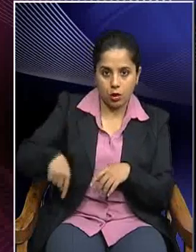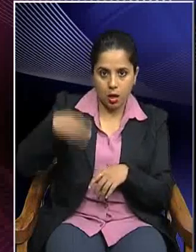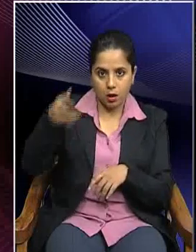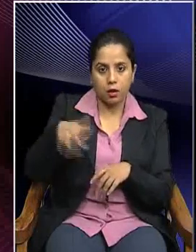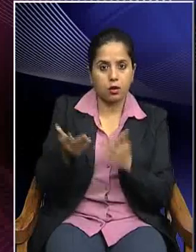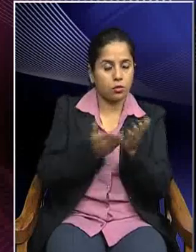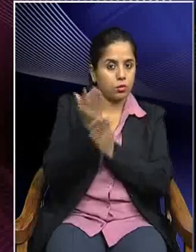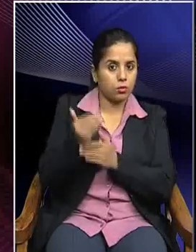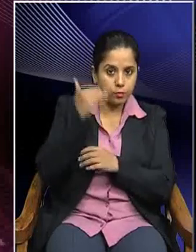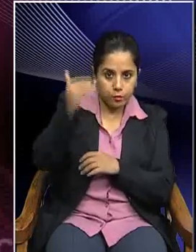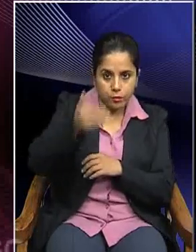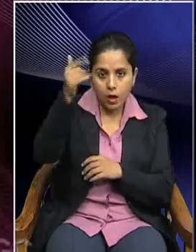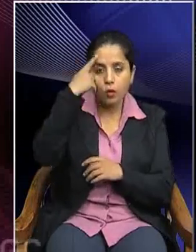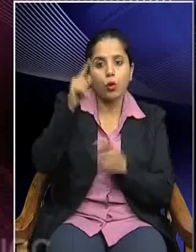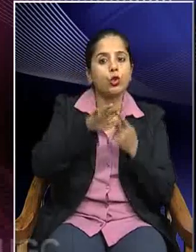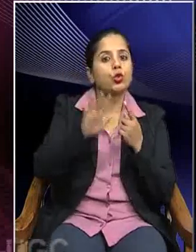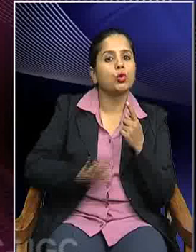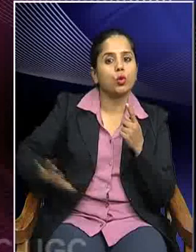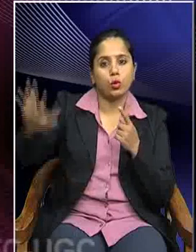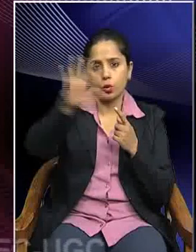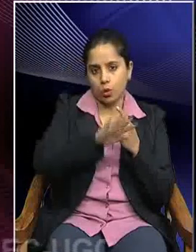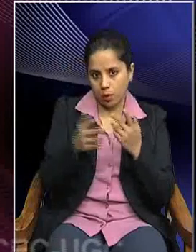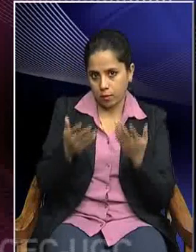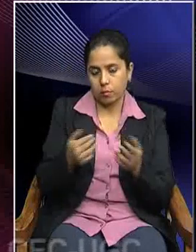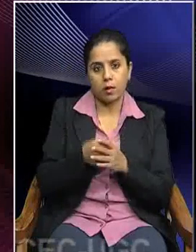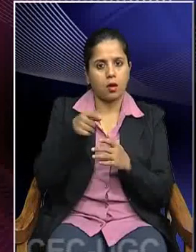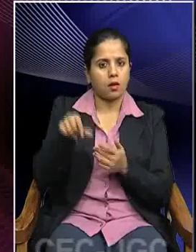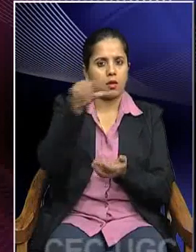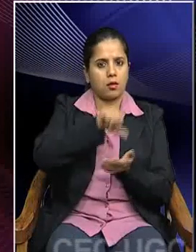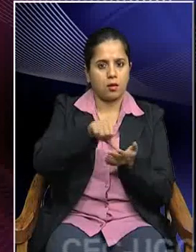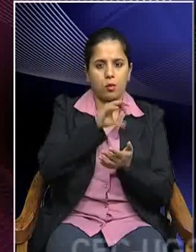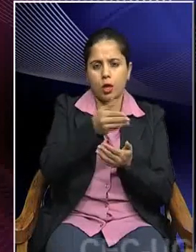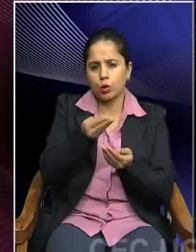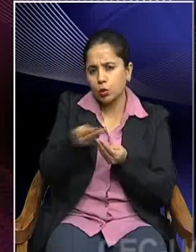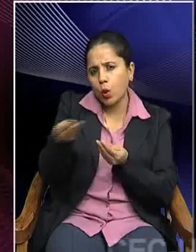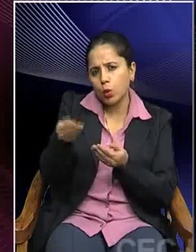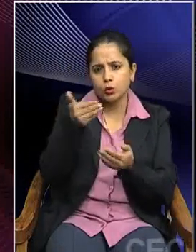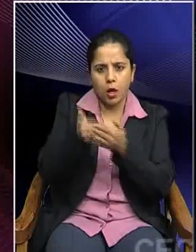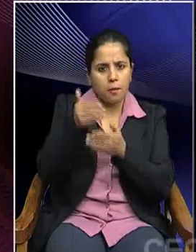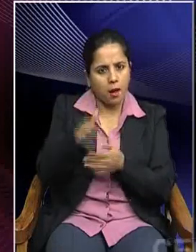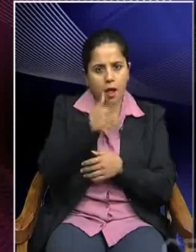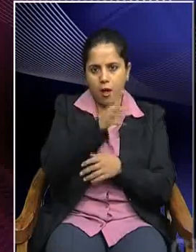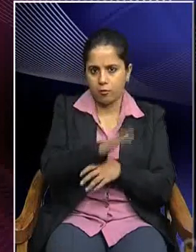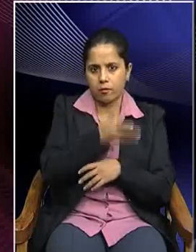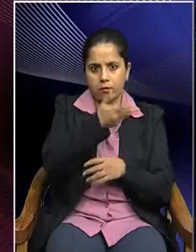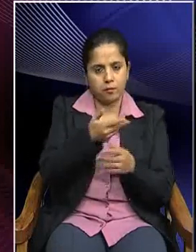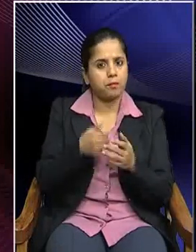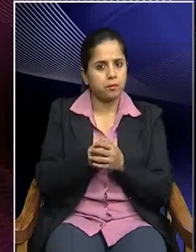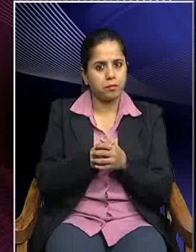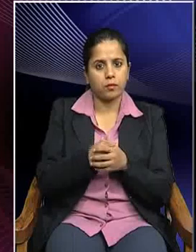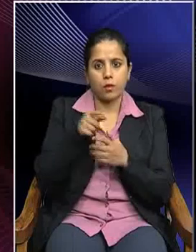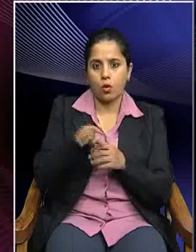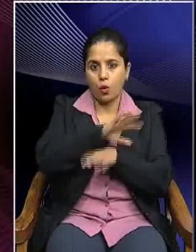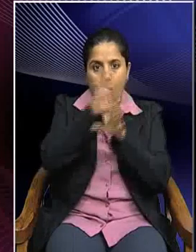pathway to Europe. Obviously, Iran is very close by, so all